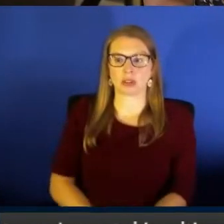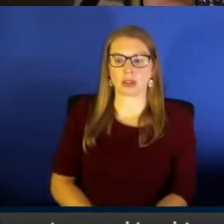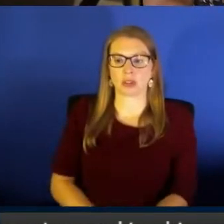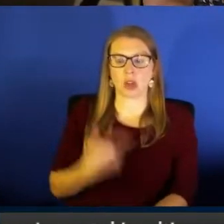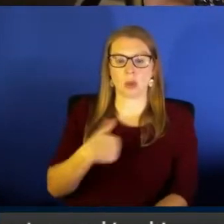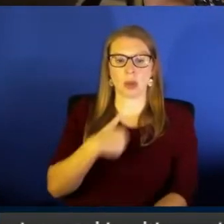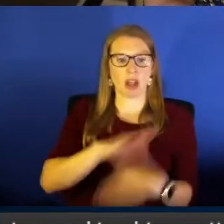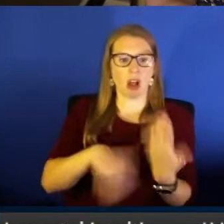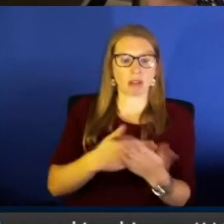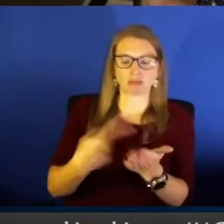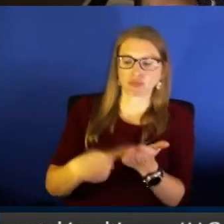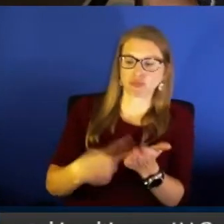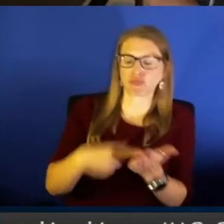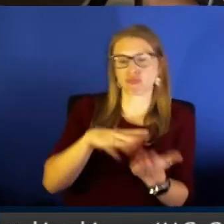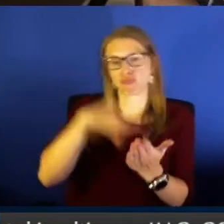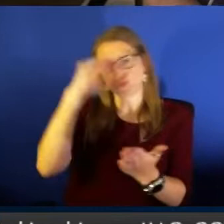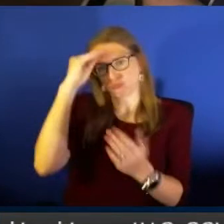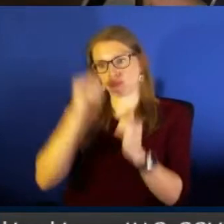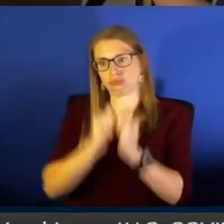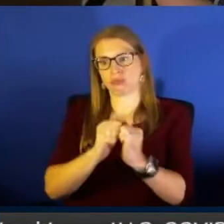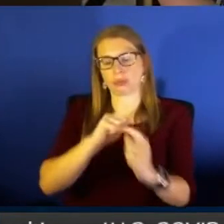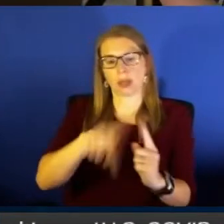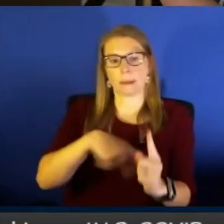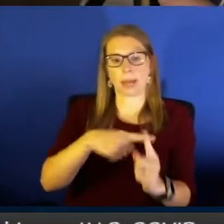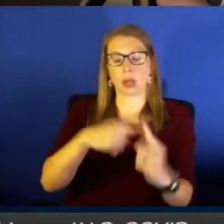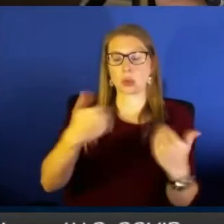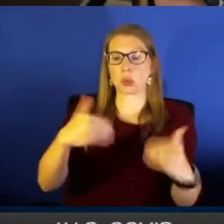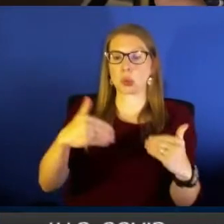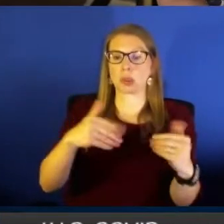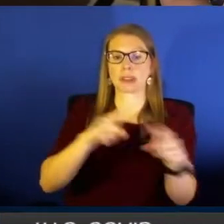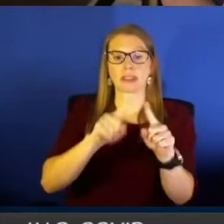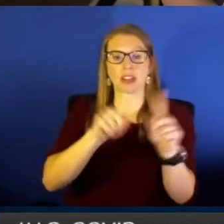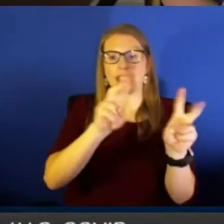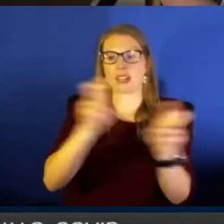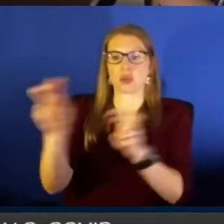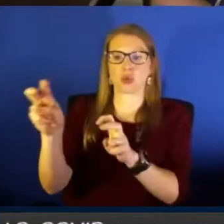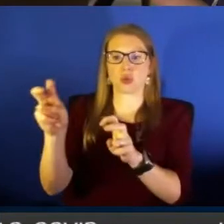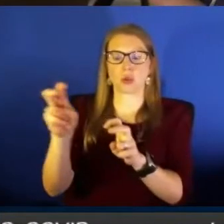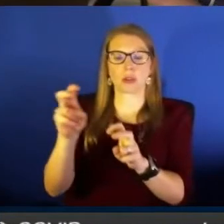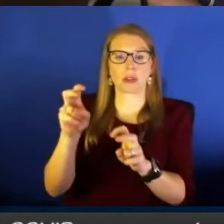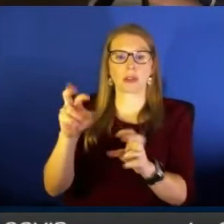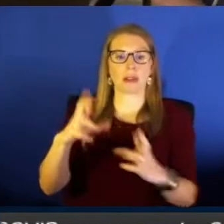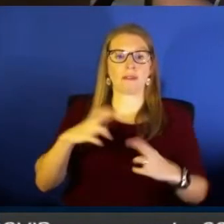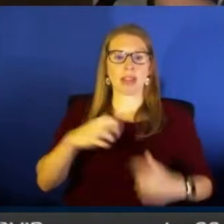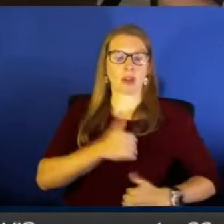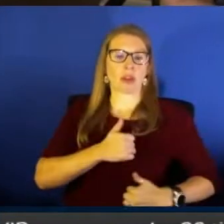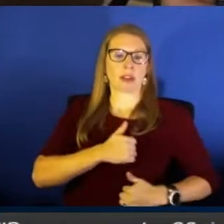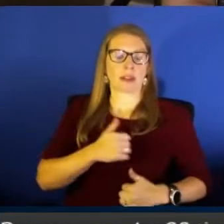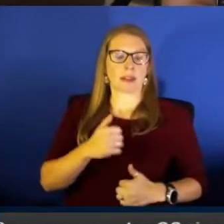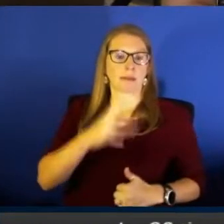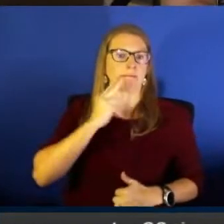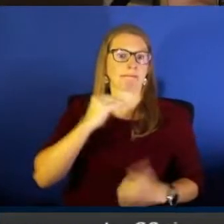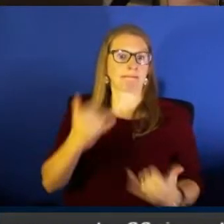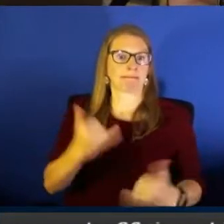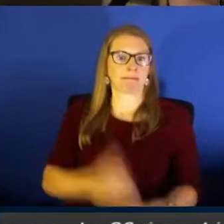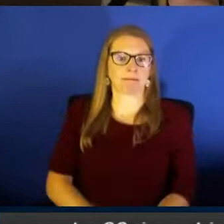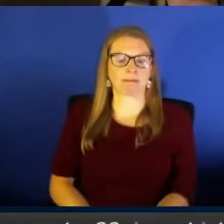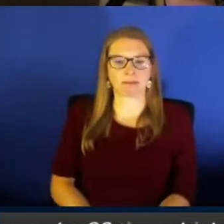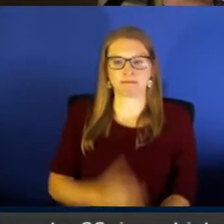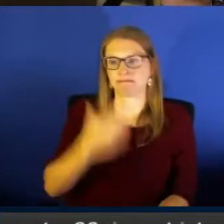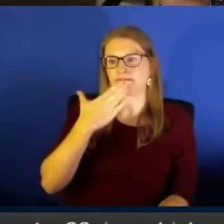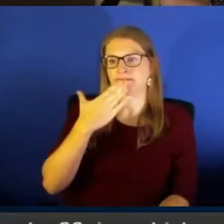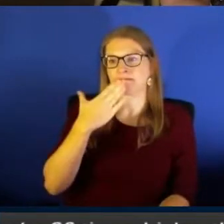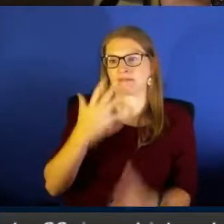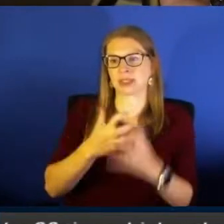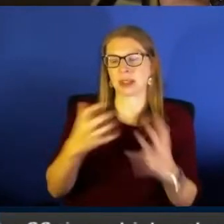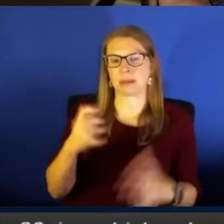learn together about multitude of issues that veterans are facing right now. Alexis, thank you so much. Yeah,